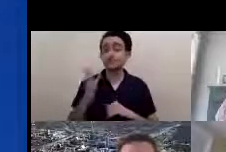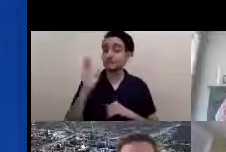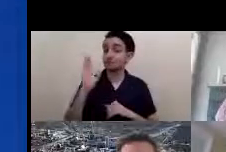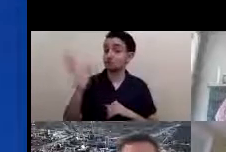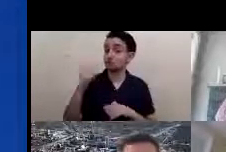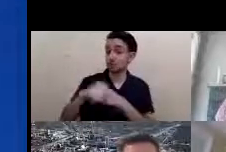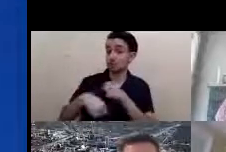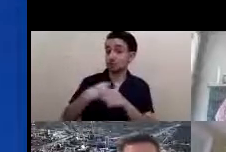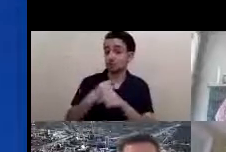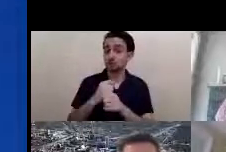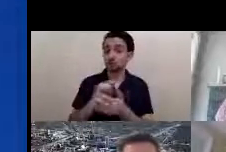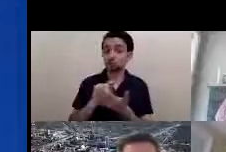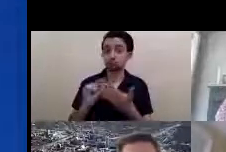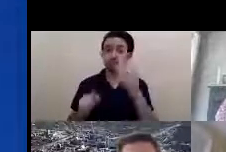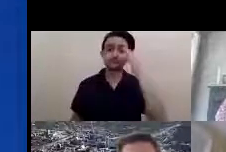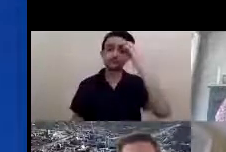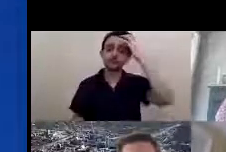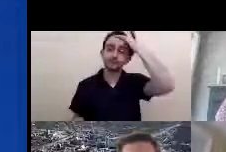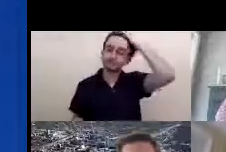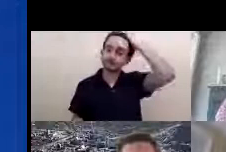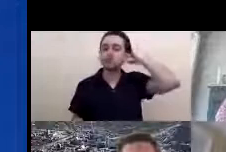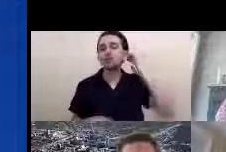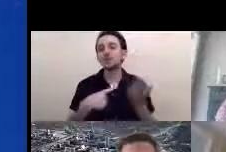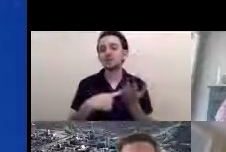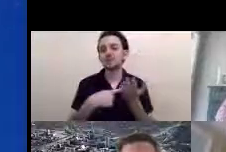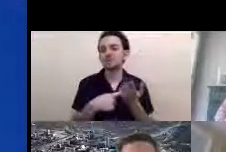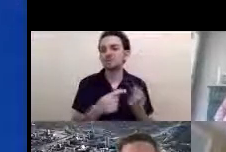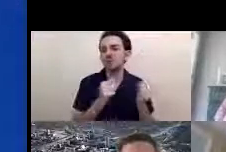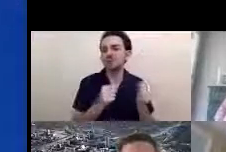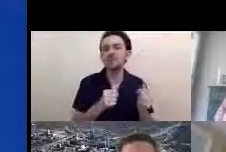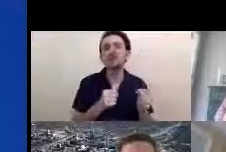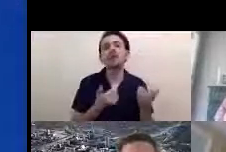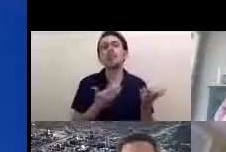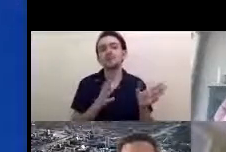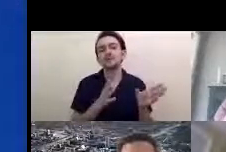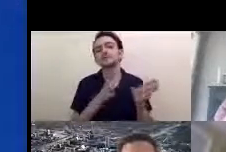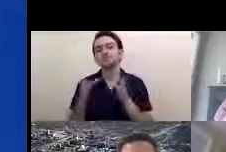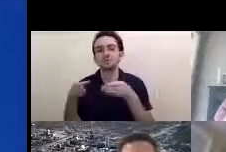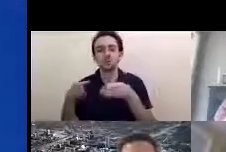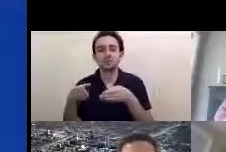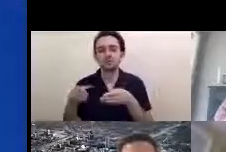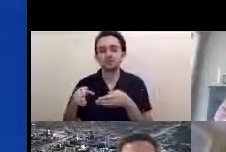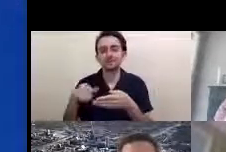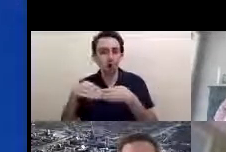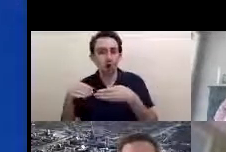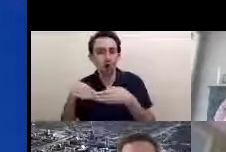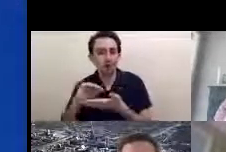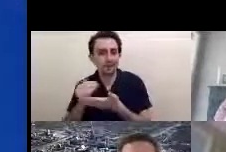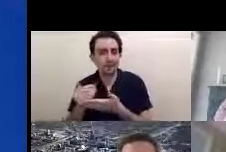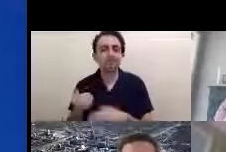And then we'll get into the dollars. So again, year one, right? We talked about what we're going to